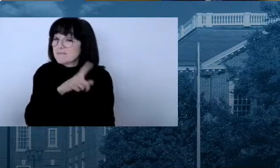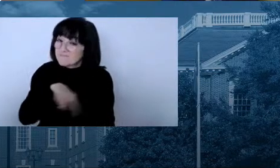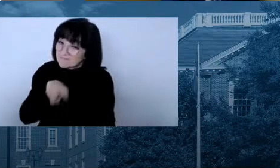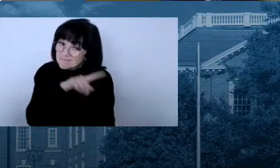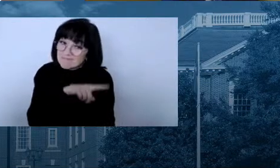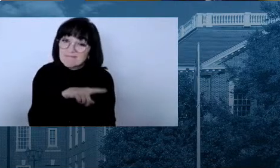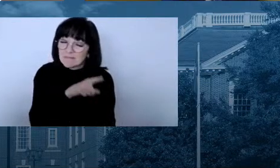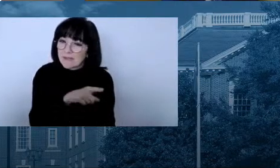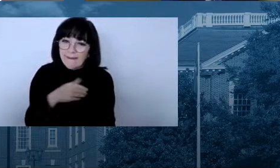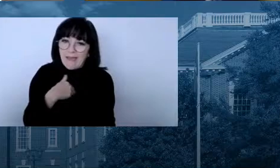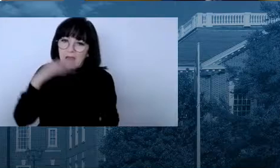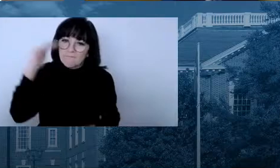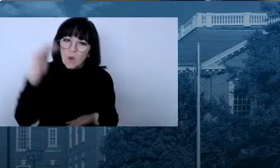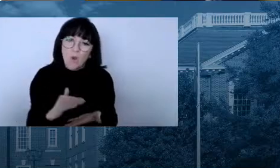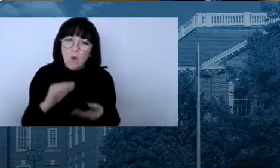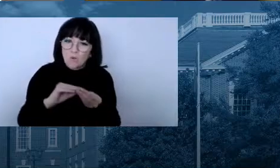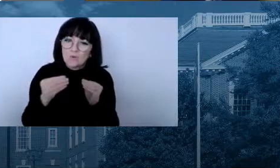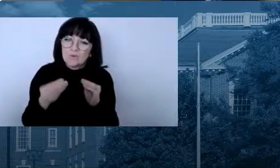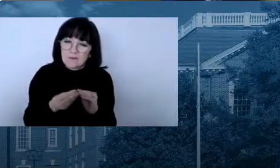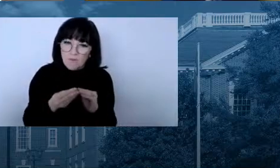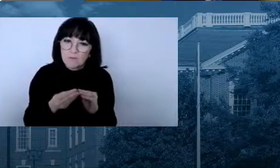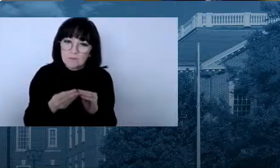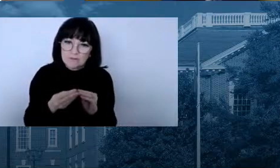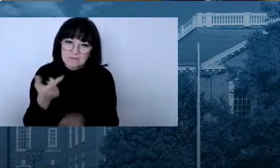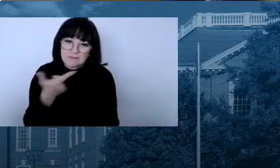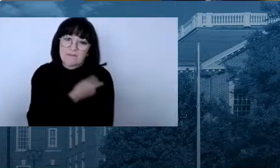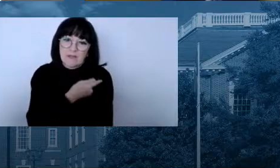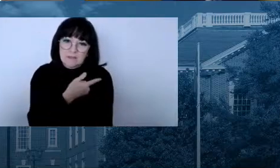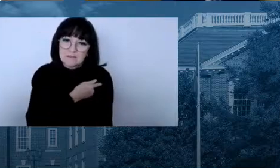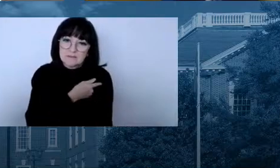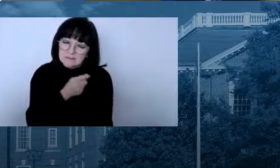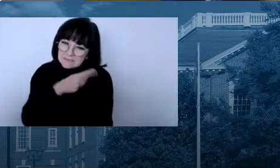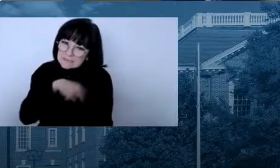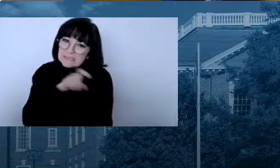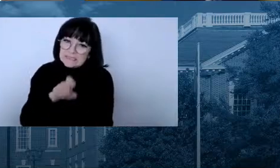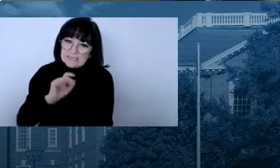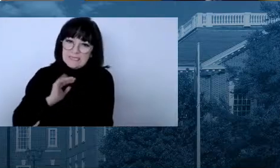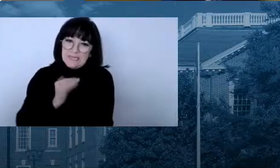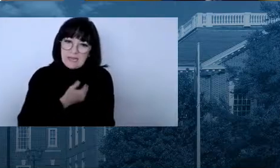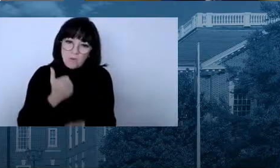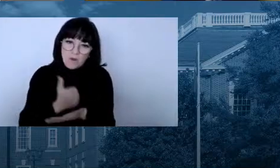working in these emergency rooms that need our help.